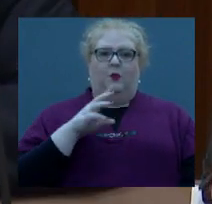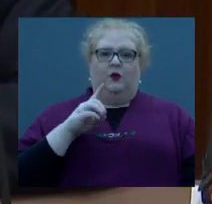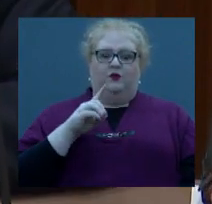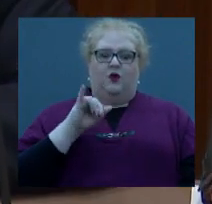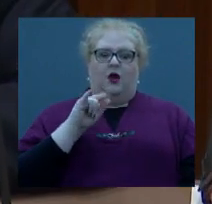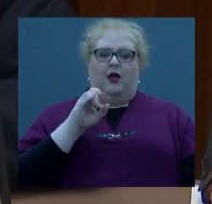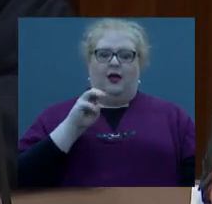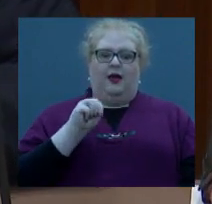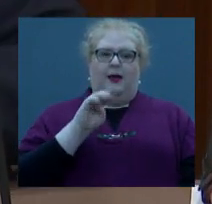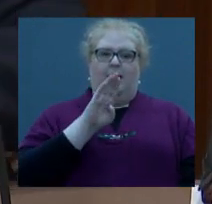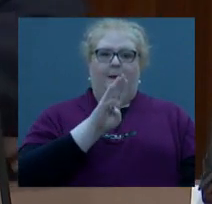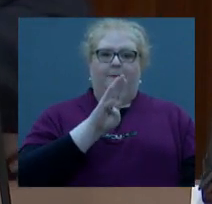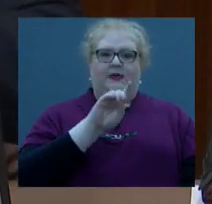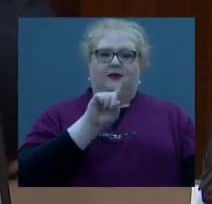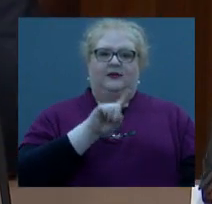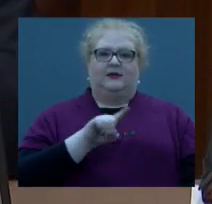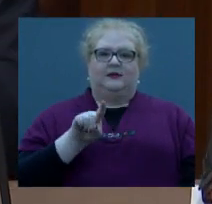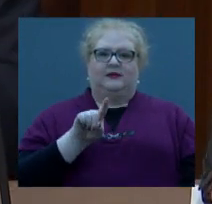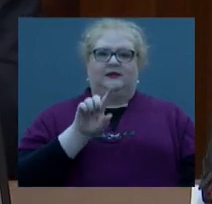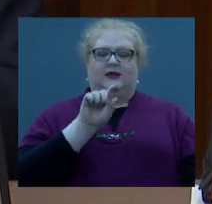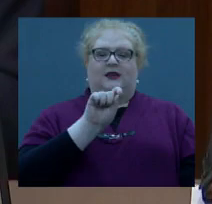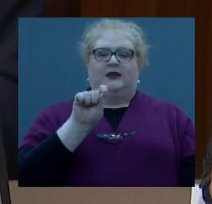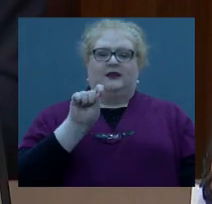item B,